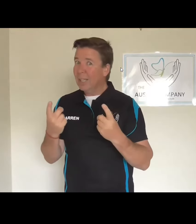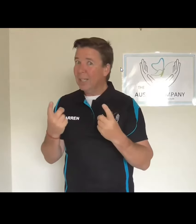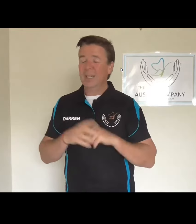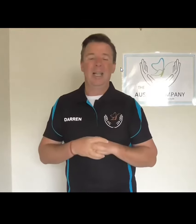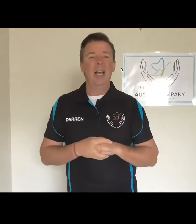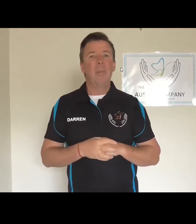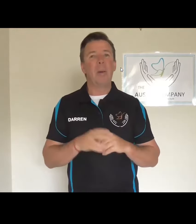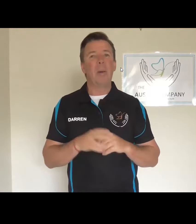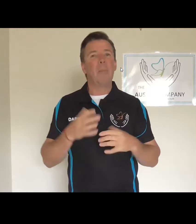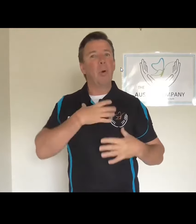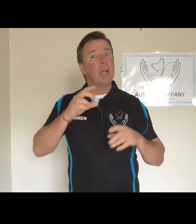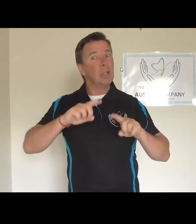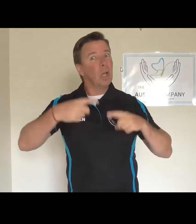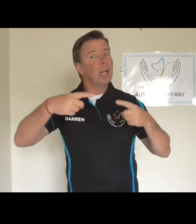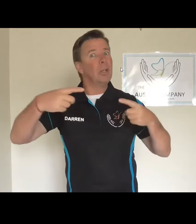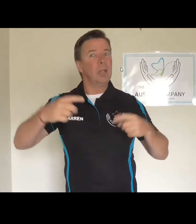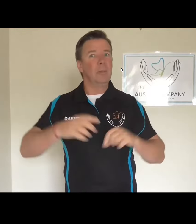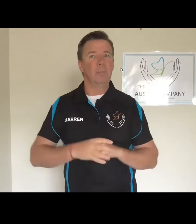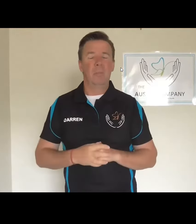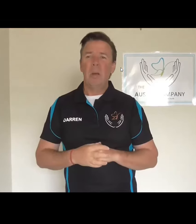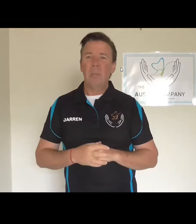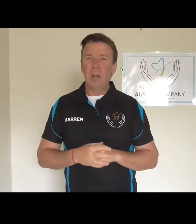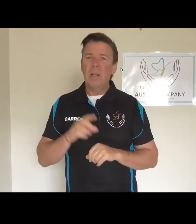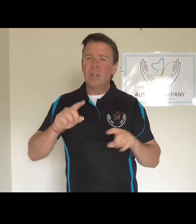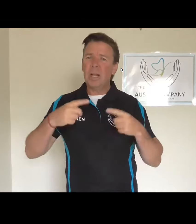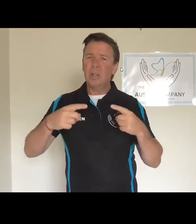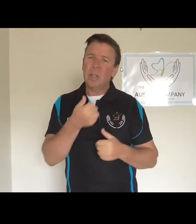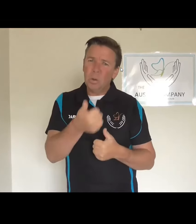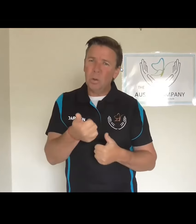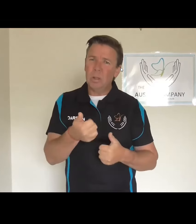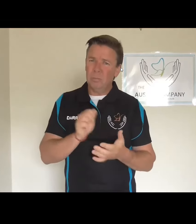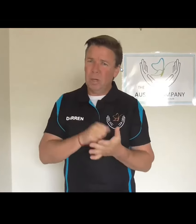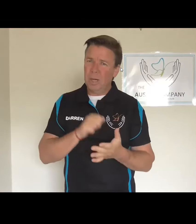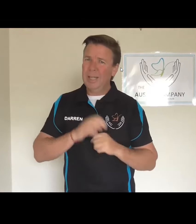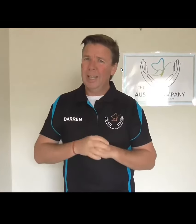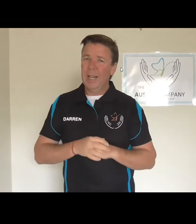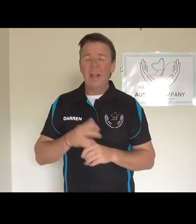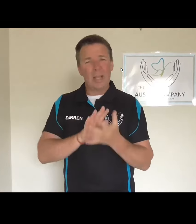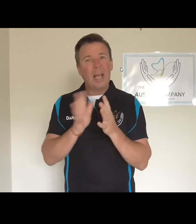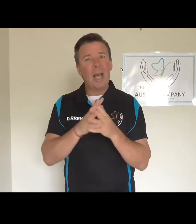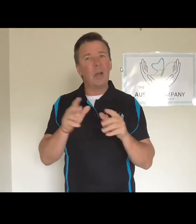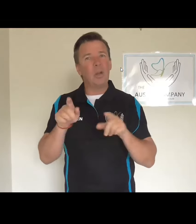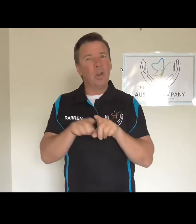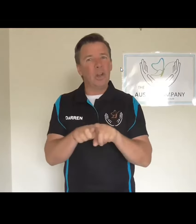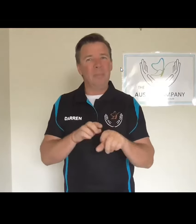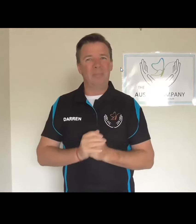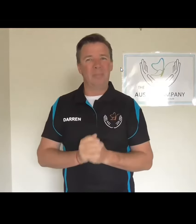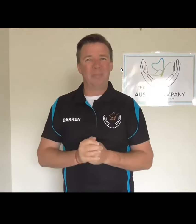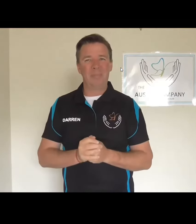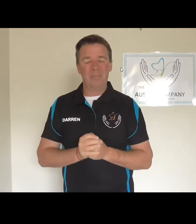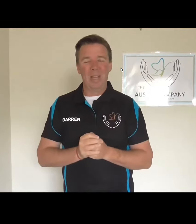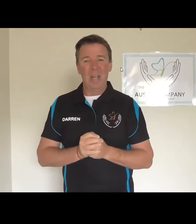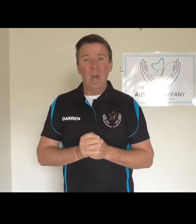bit different, but more challenging. But challenges are good, right? That's how you